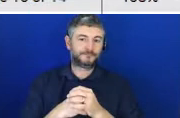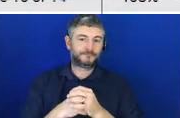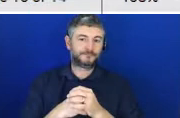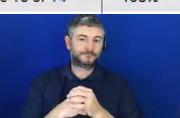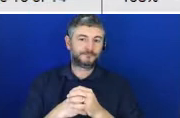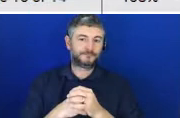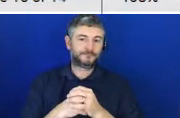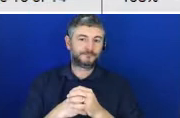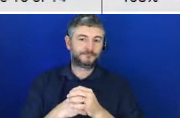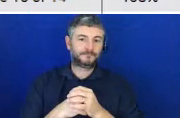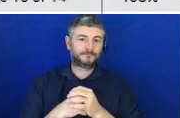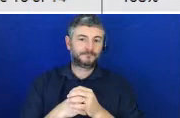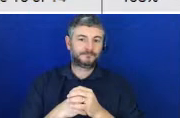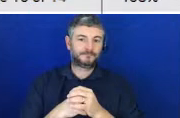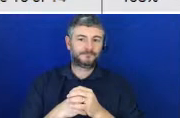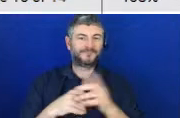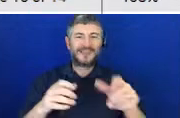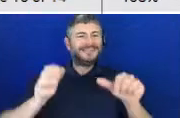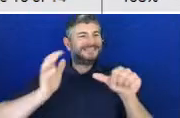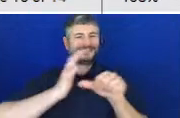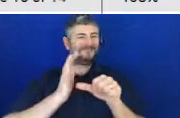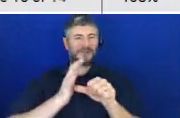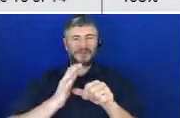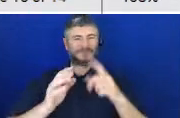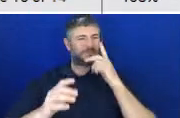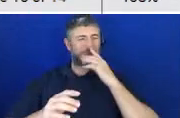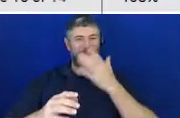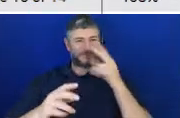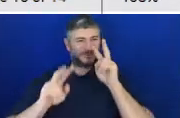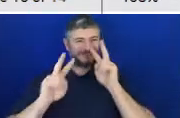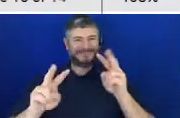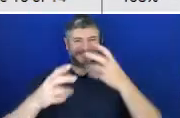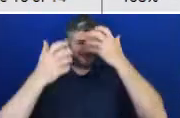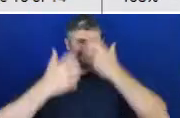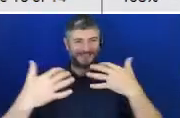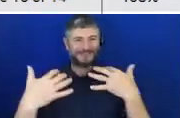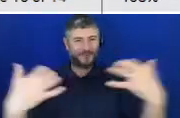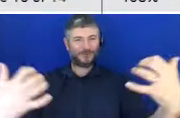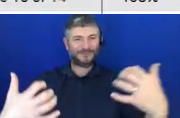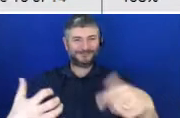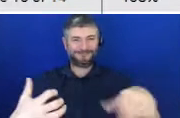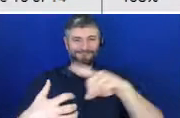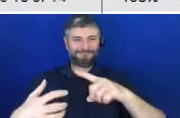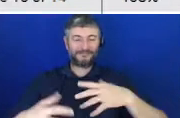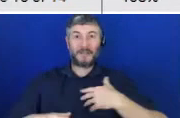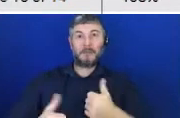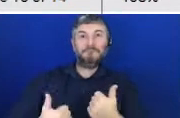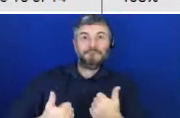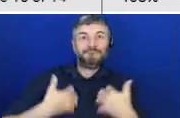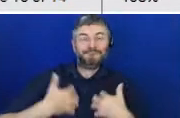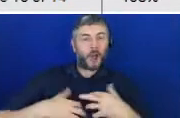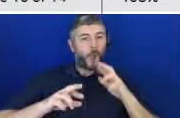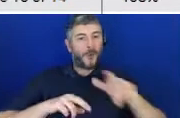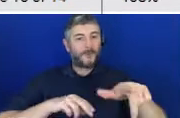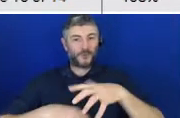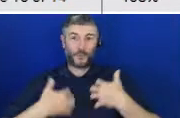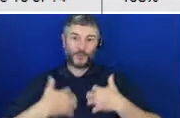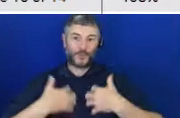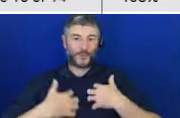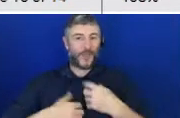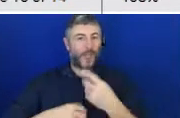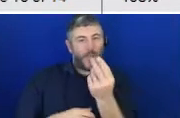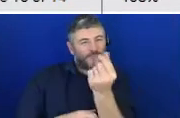But they can't see an audience. It's really difficult to know whether this is going down well or not. So I'm hoping that it is, and I only have a few more